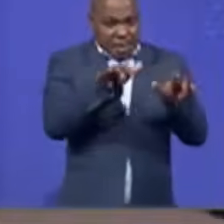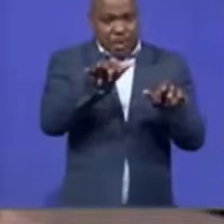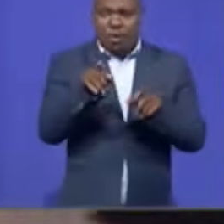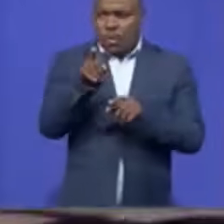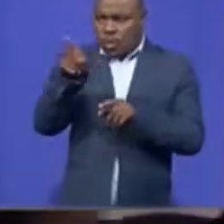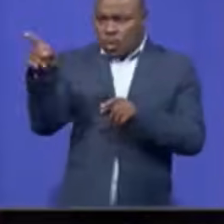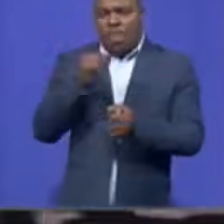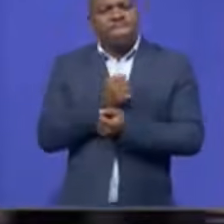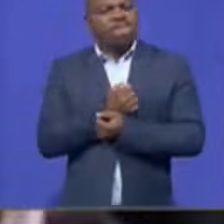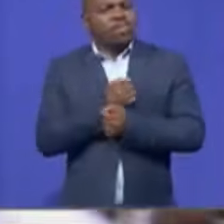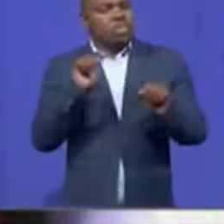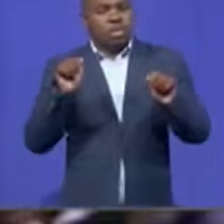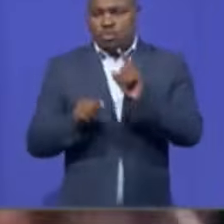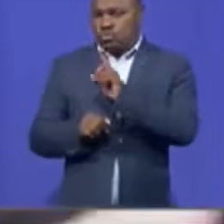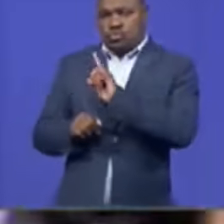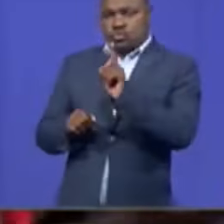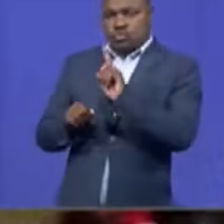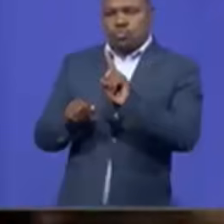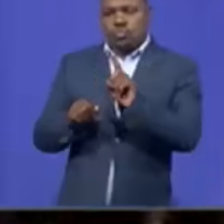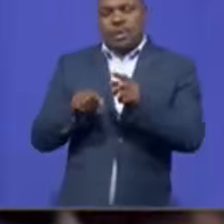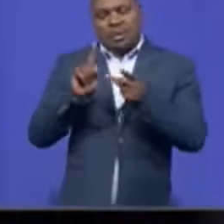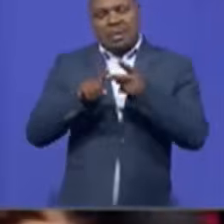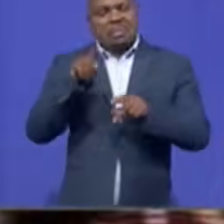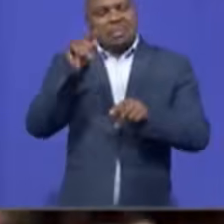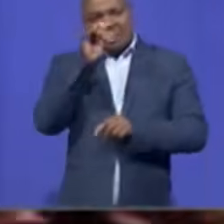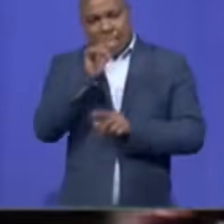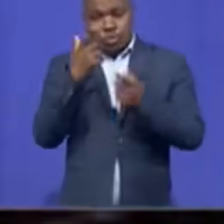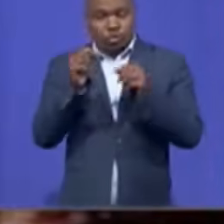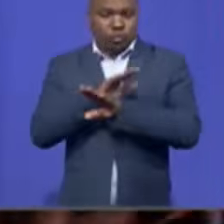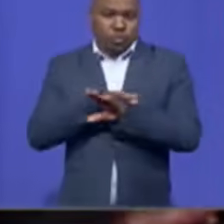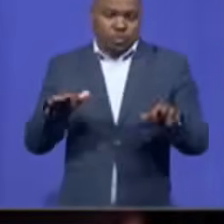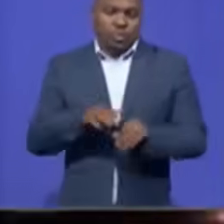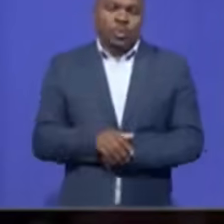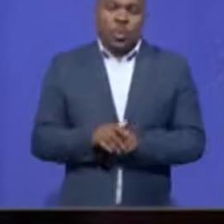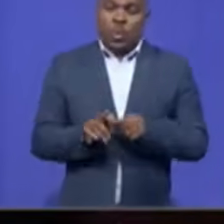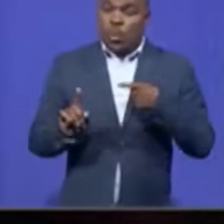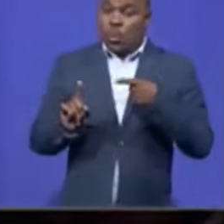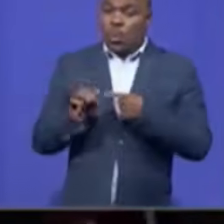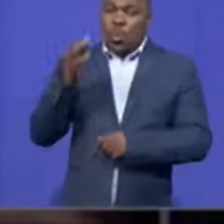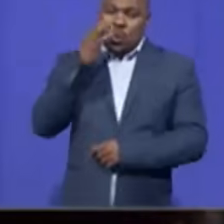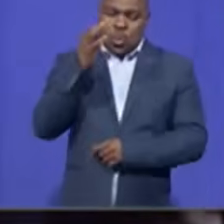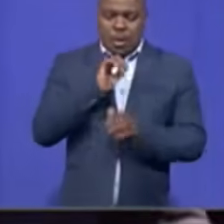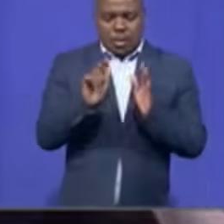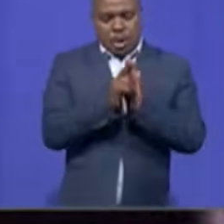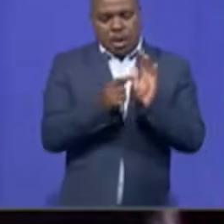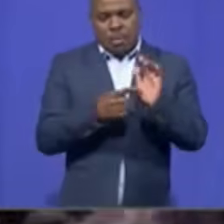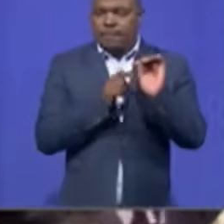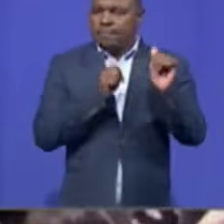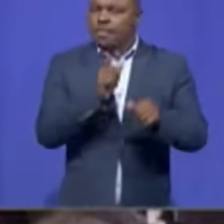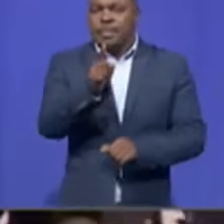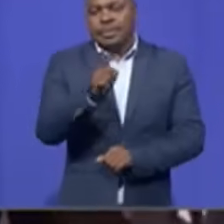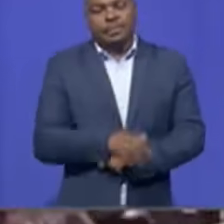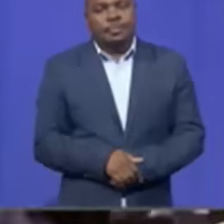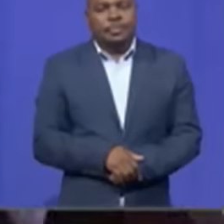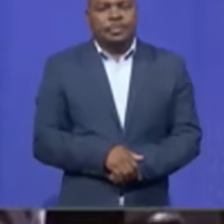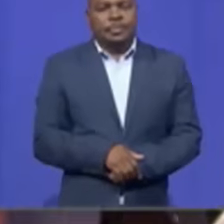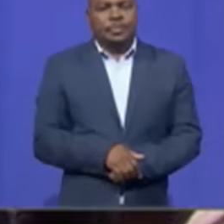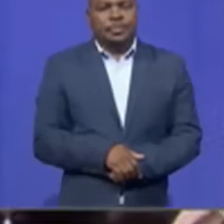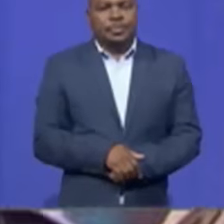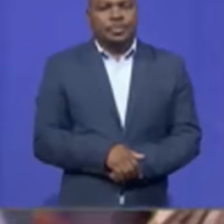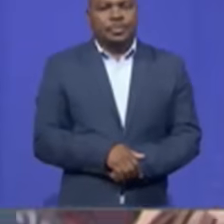go se itse le molao mo matsogong le go dira bosenyi. Balula a re go tshwanetse ga obamelwa molao. Current state